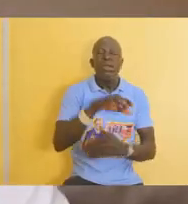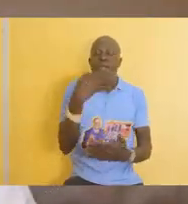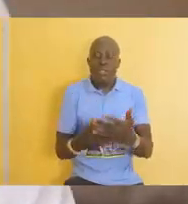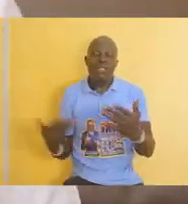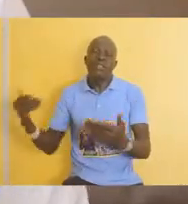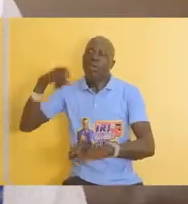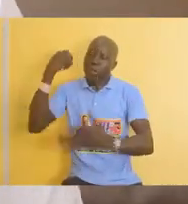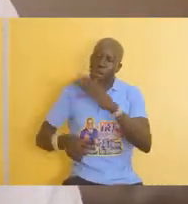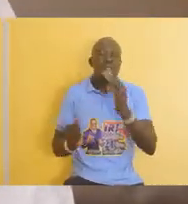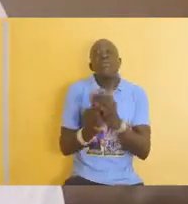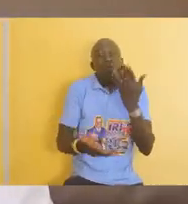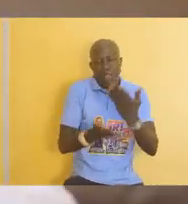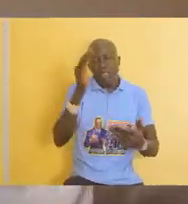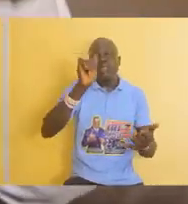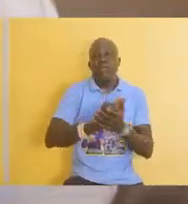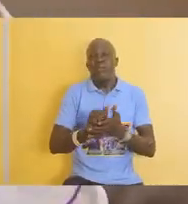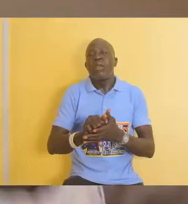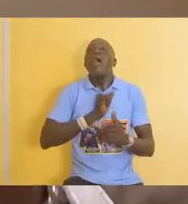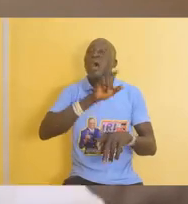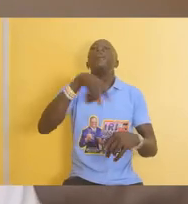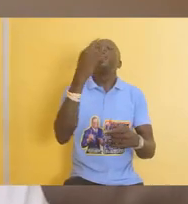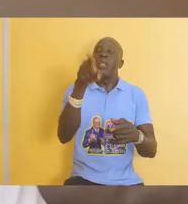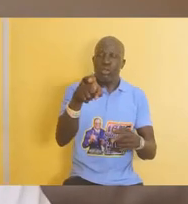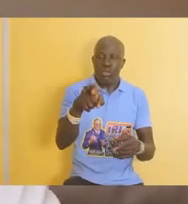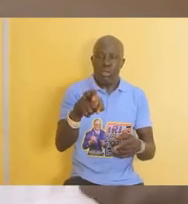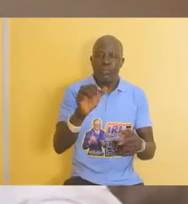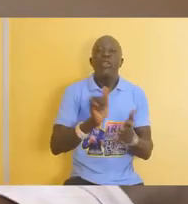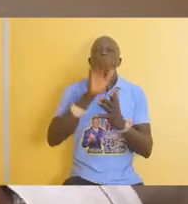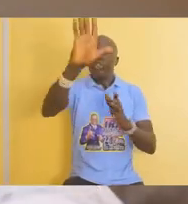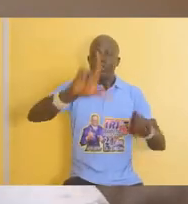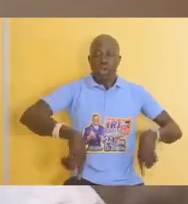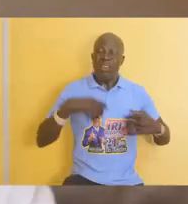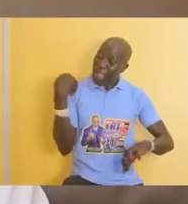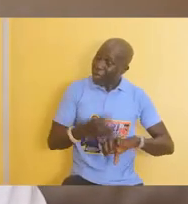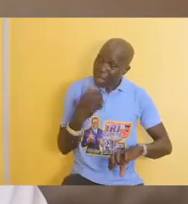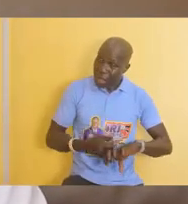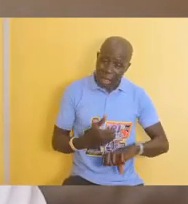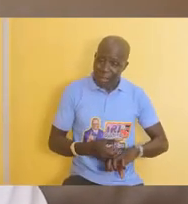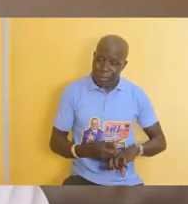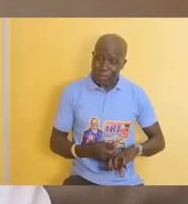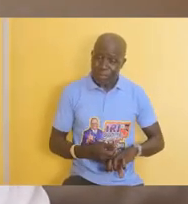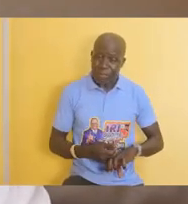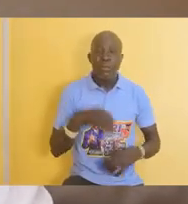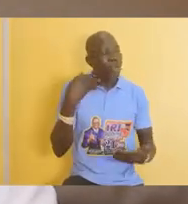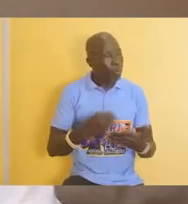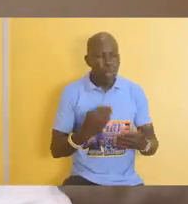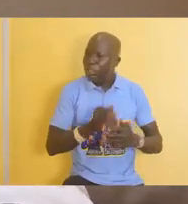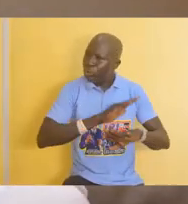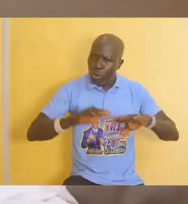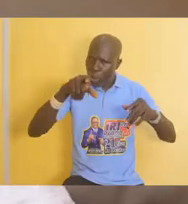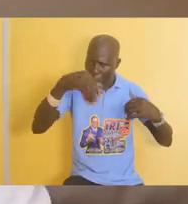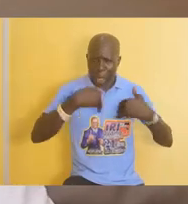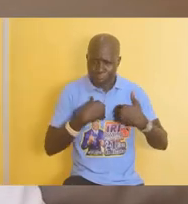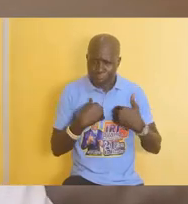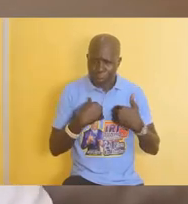loruko what is that surplus? Aye, re to le koko. Your life that is stored. Oh, what you see? That money,